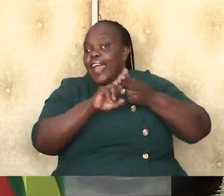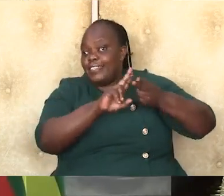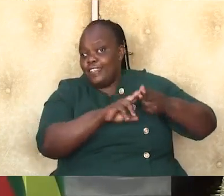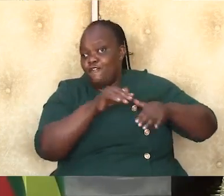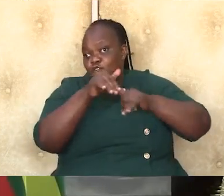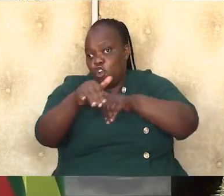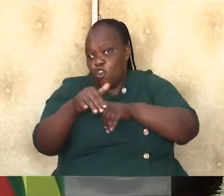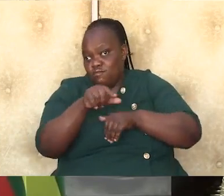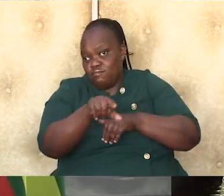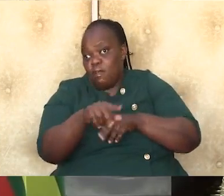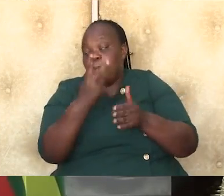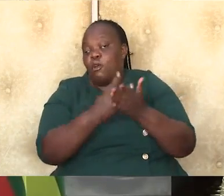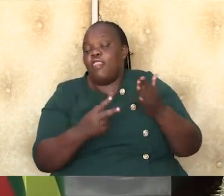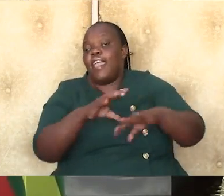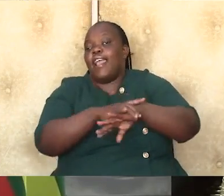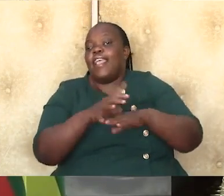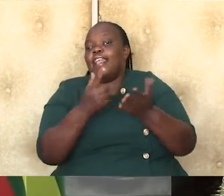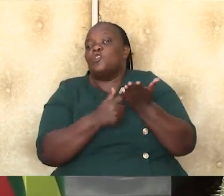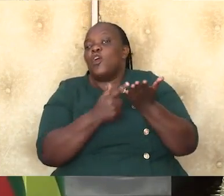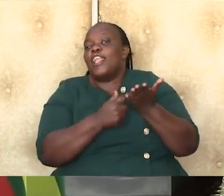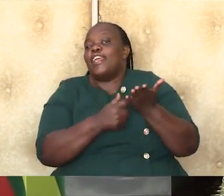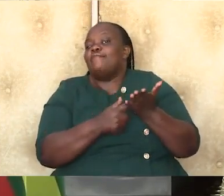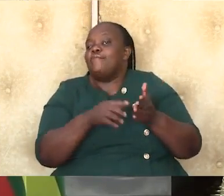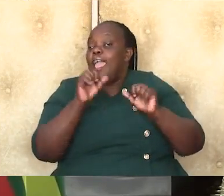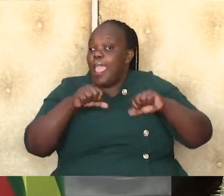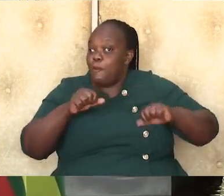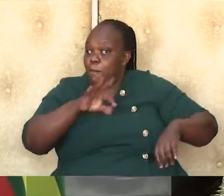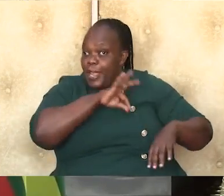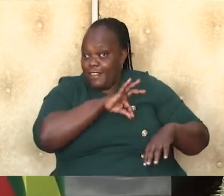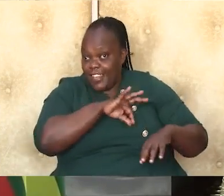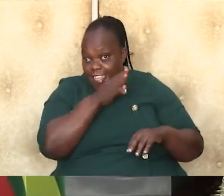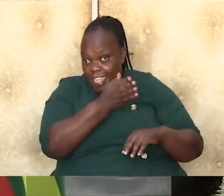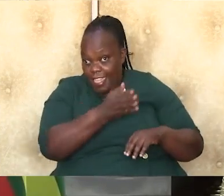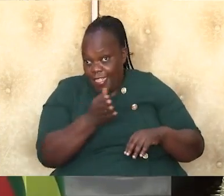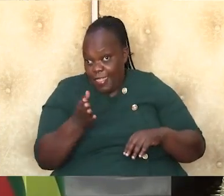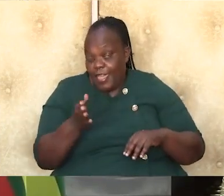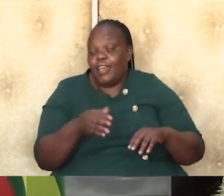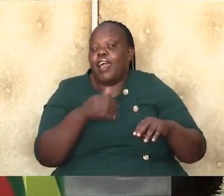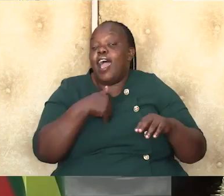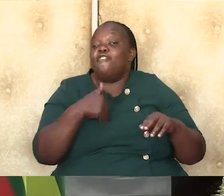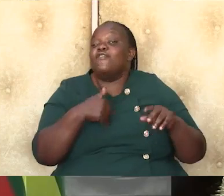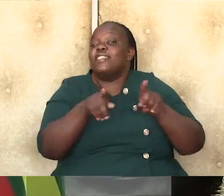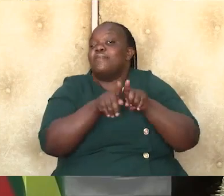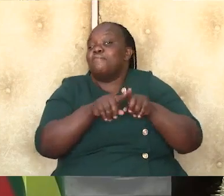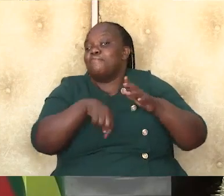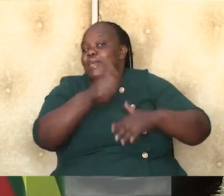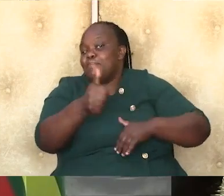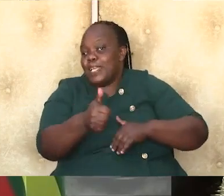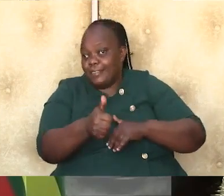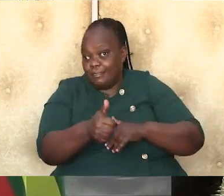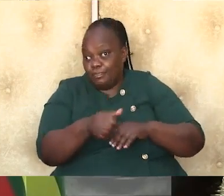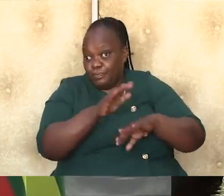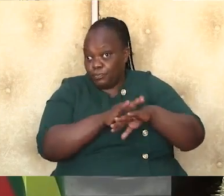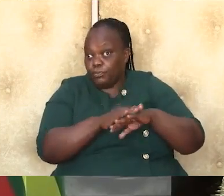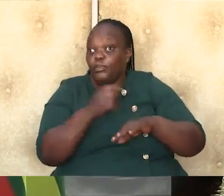prompts, both English and Kiswahili, and then they will be able to benefit so that you have a seamless payment. It's also good